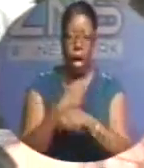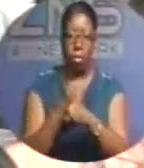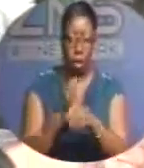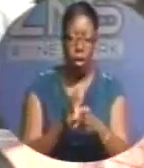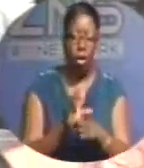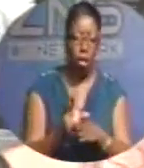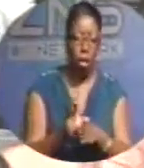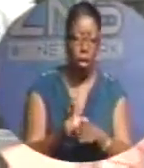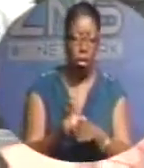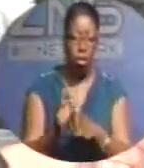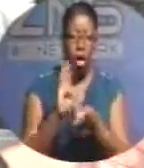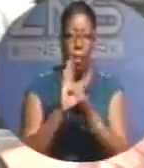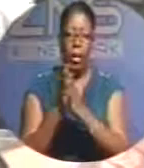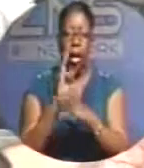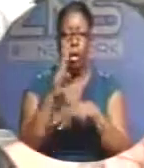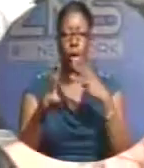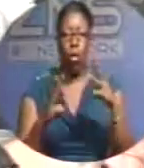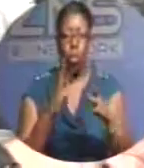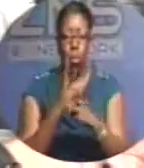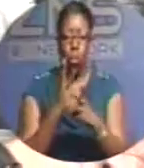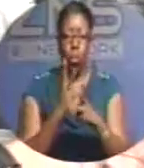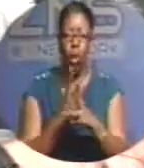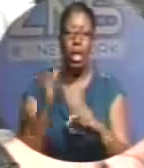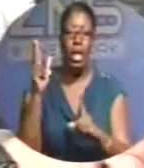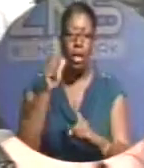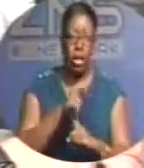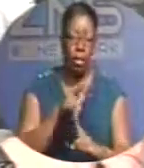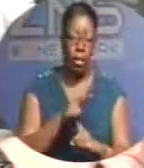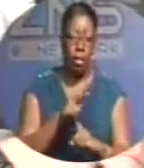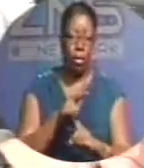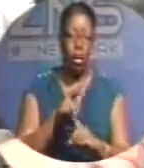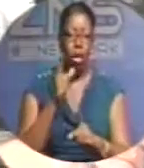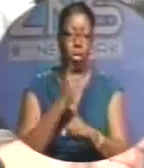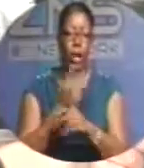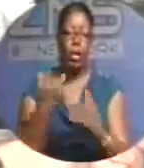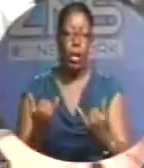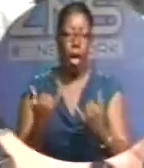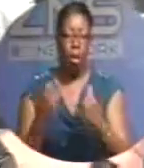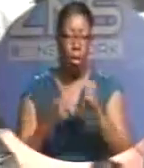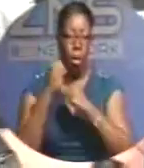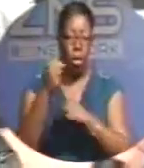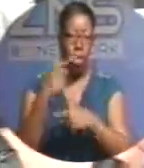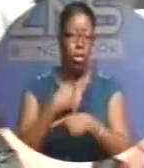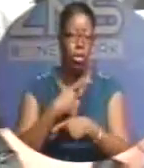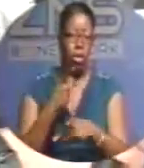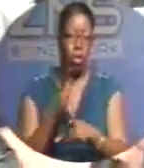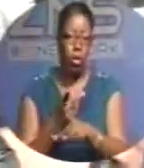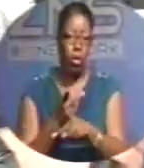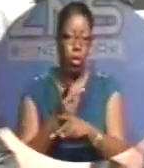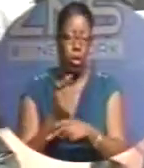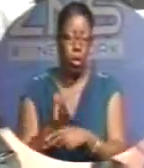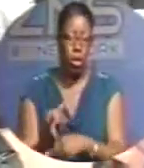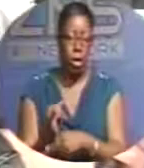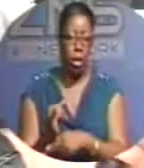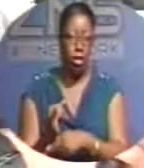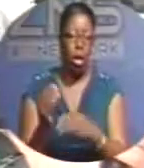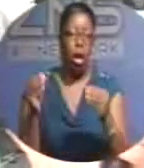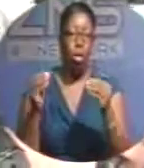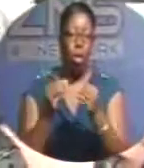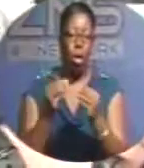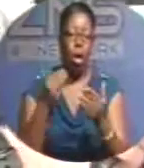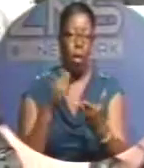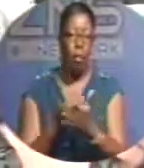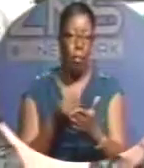become a world champion. You know, right now, boxing is producing by far more